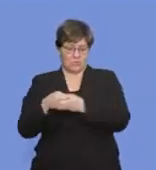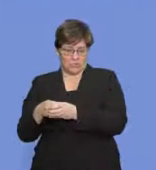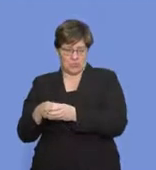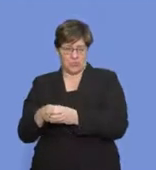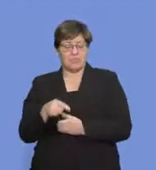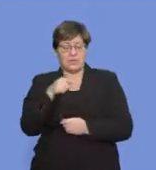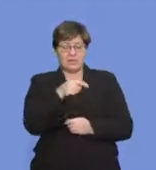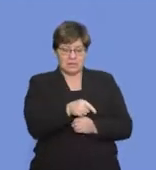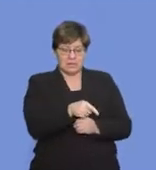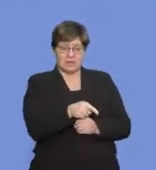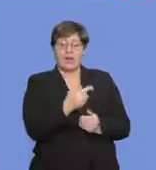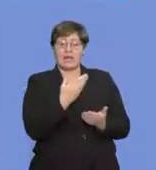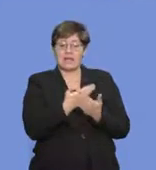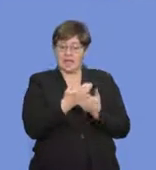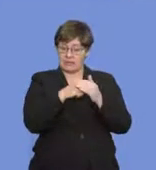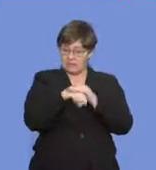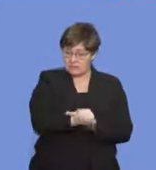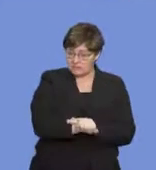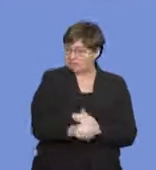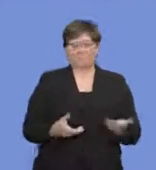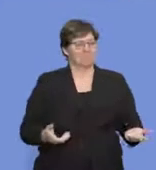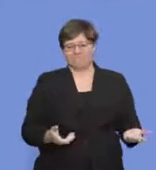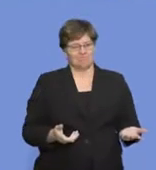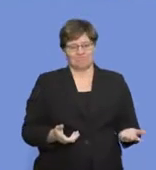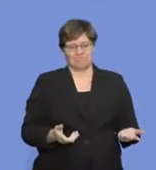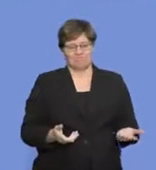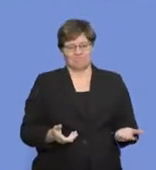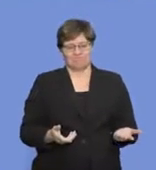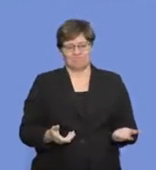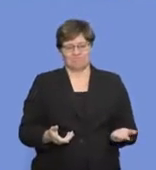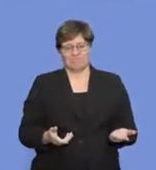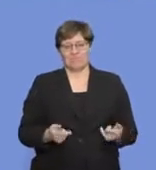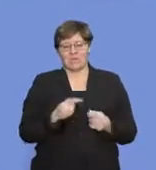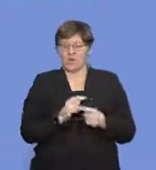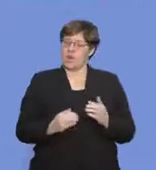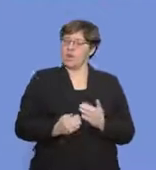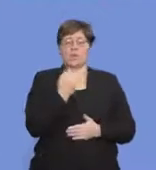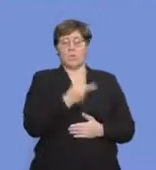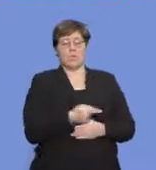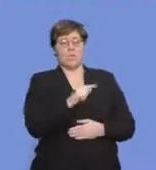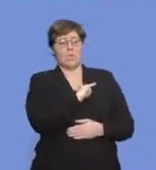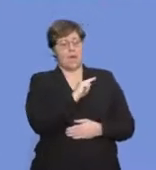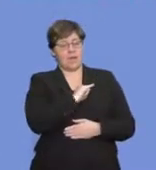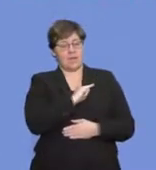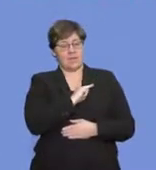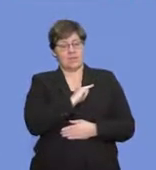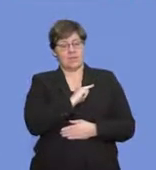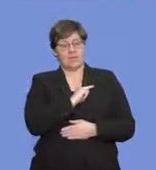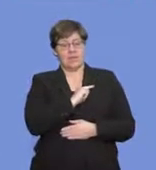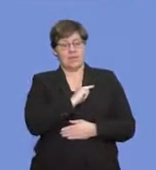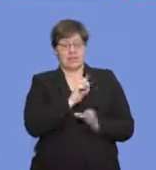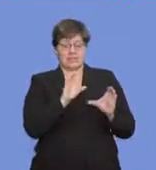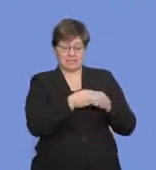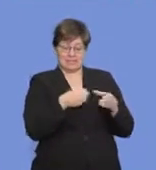and they usually, very often, the hybrids are infertile. So it's not really a new species, because remember we said the definition